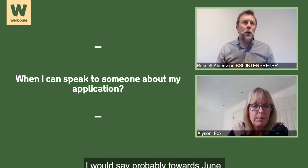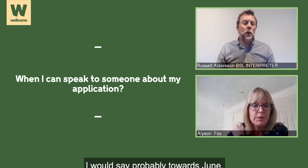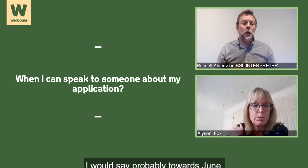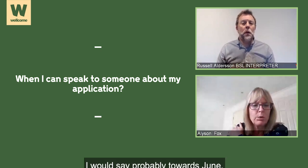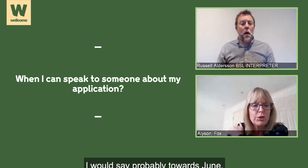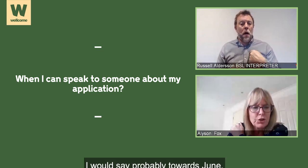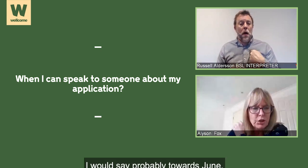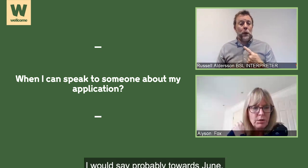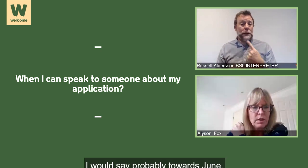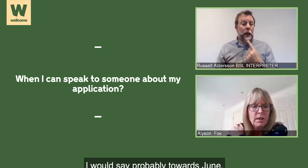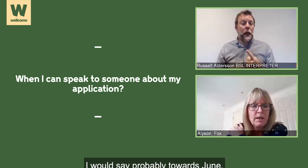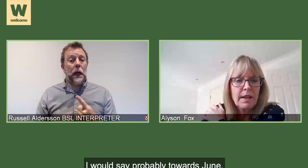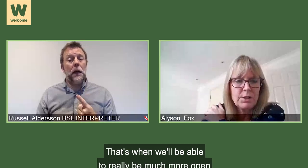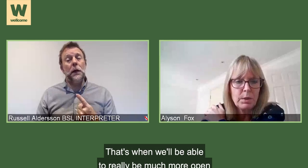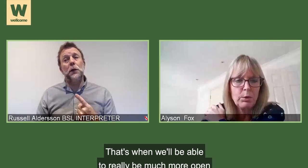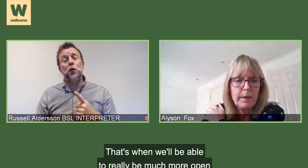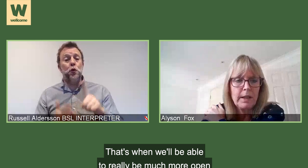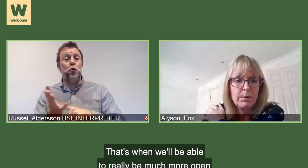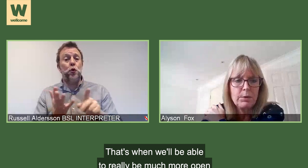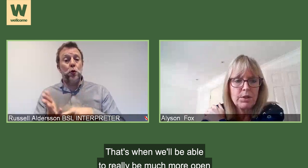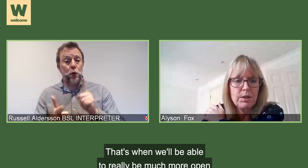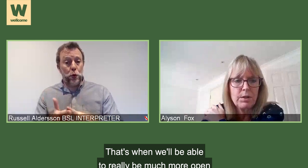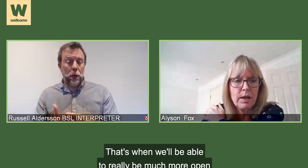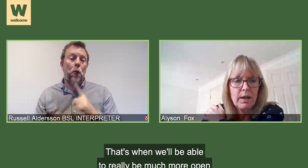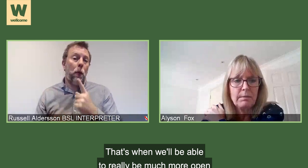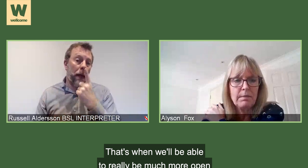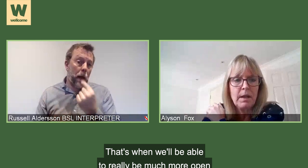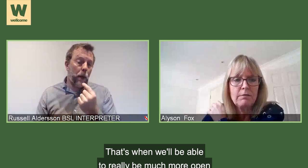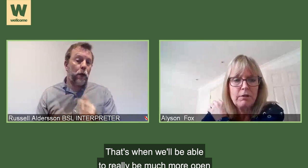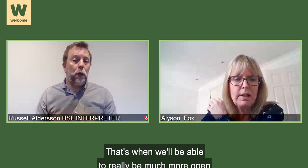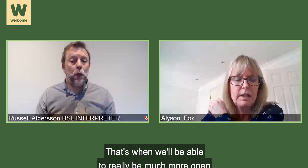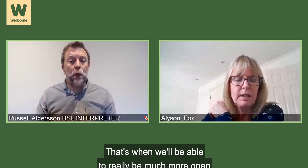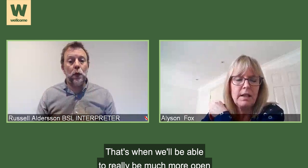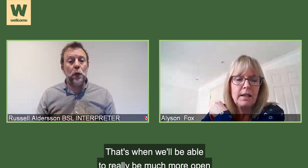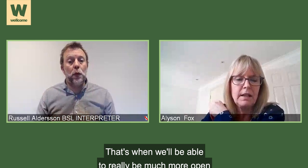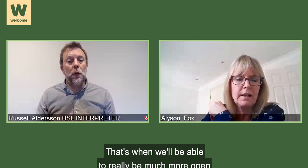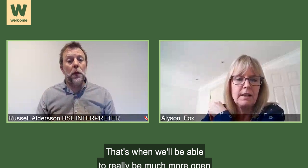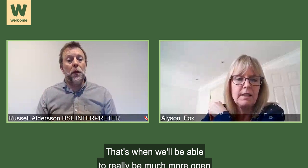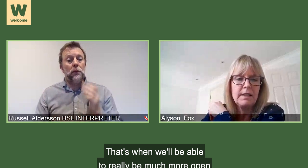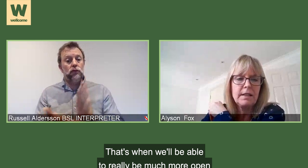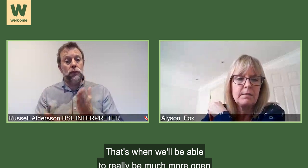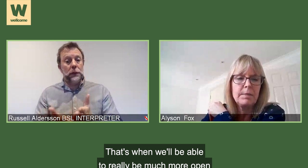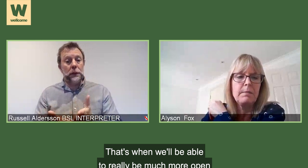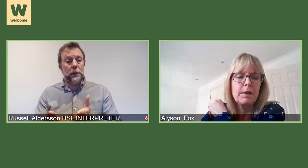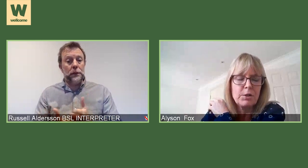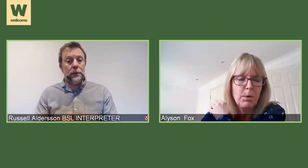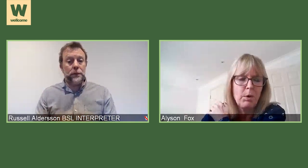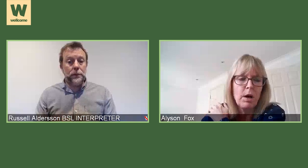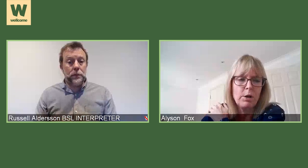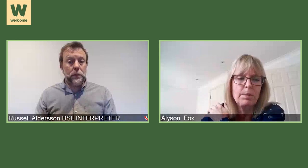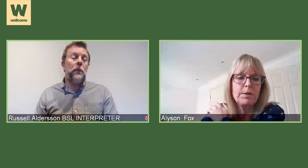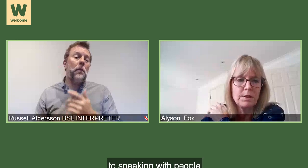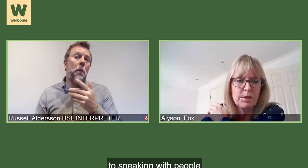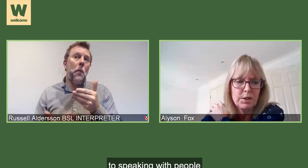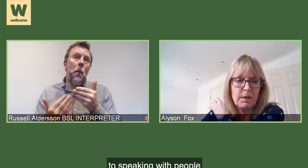say probably towards June. That's when we'll be able to really be much